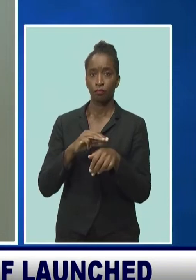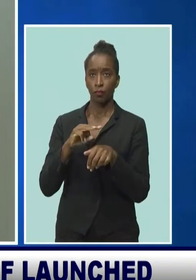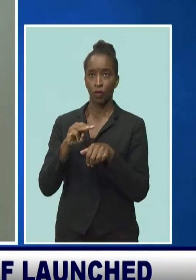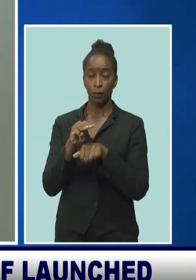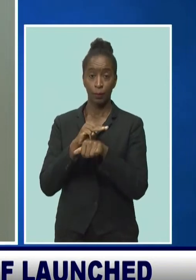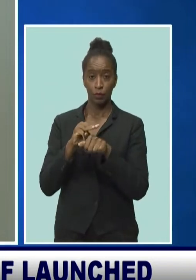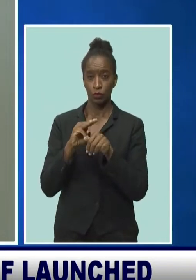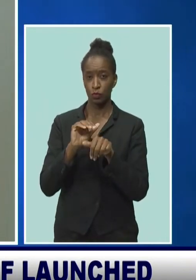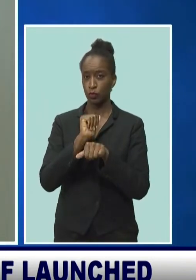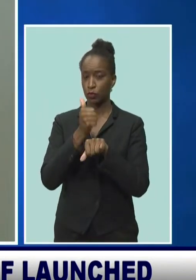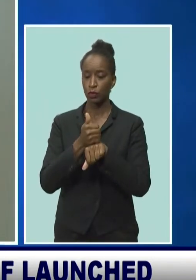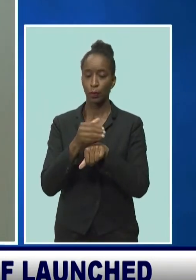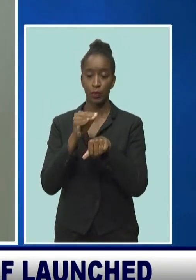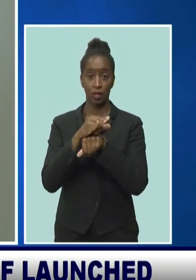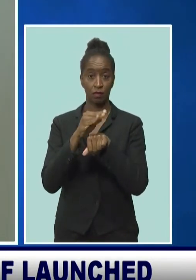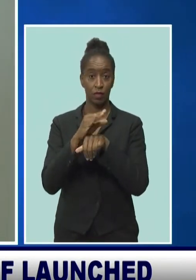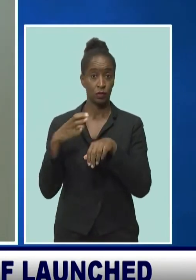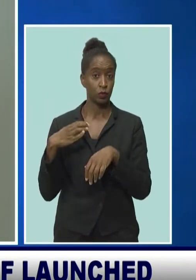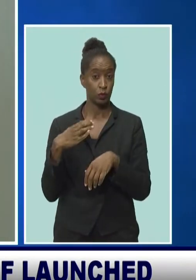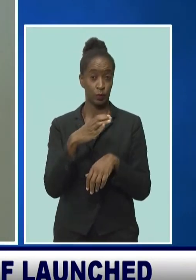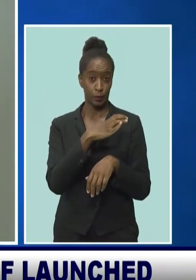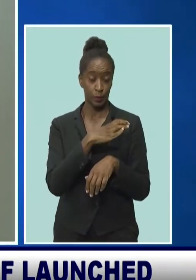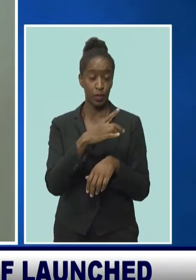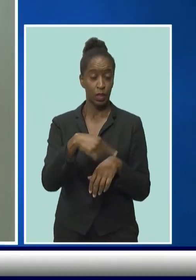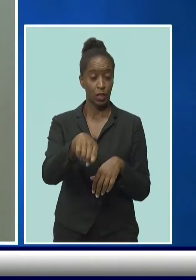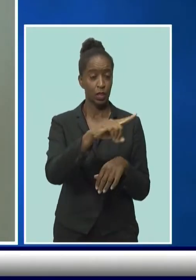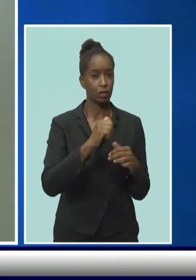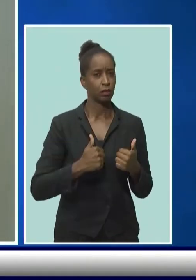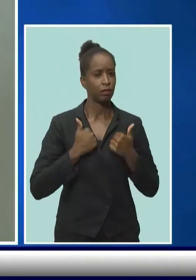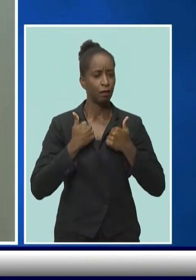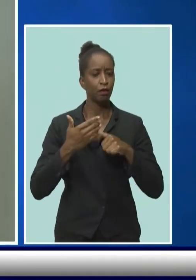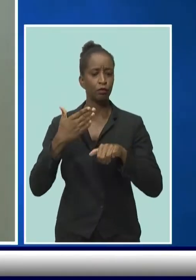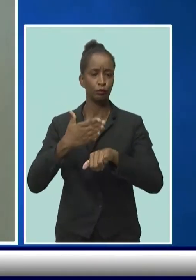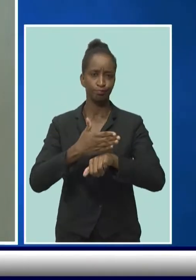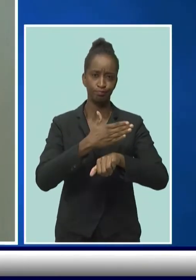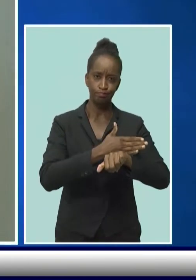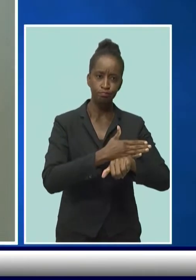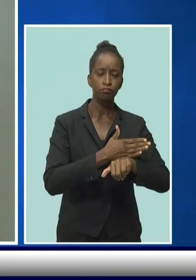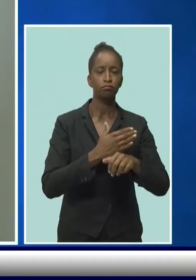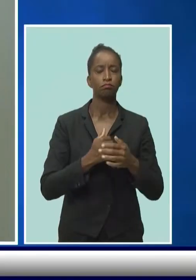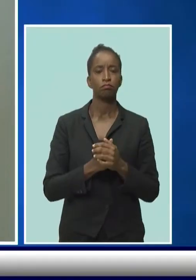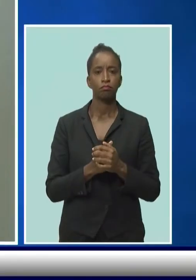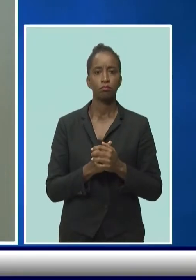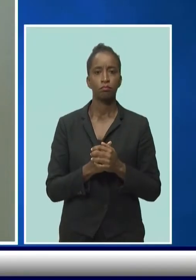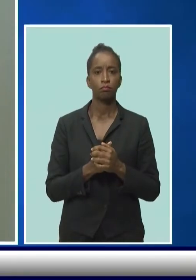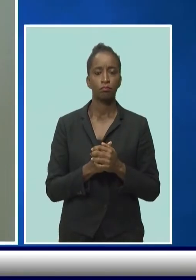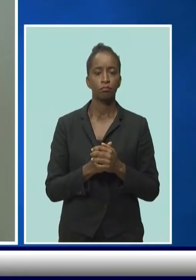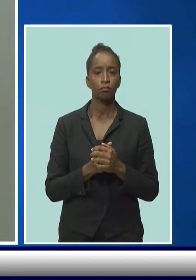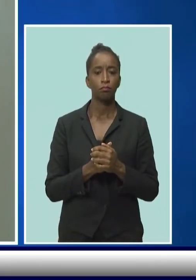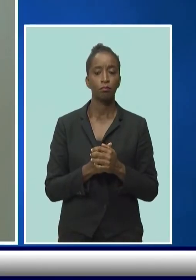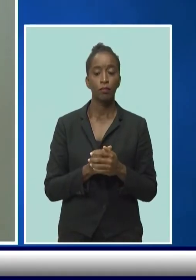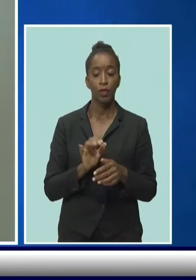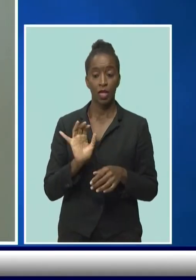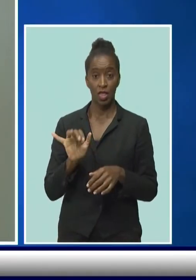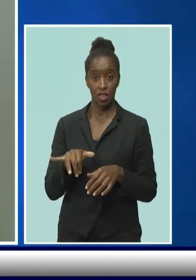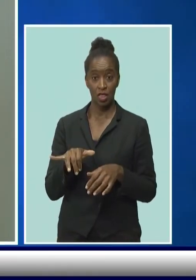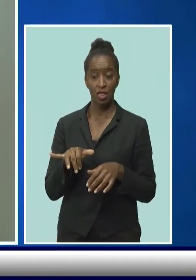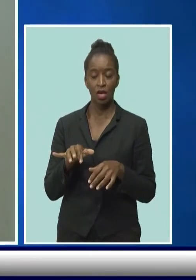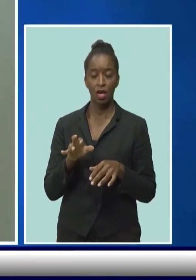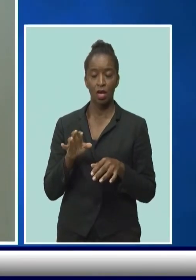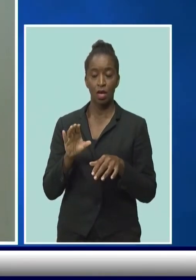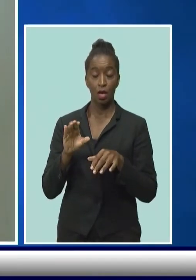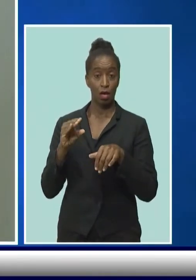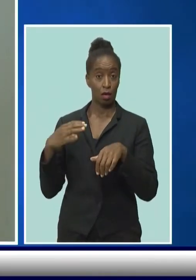persons with disabilities. And that was not just a talk shop. We've just received the initial version of the report,